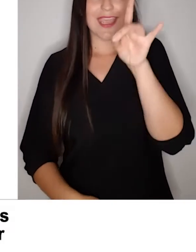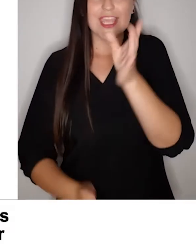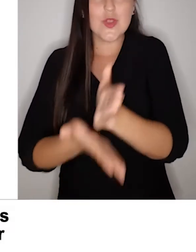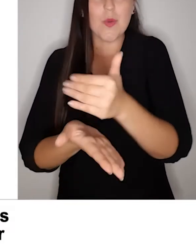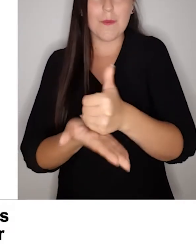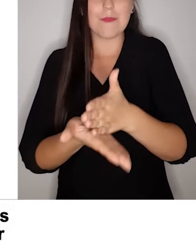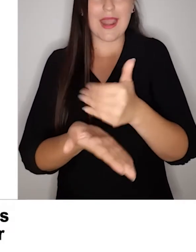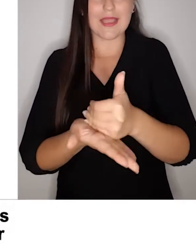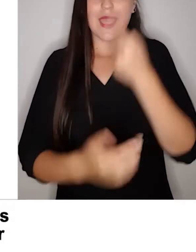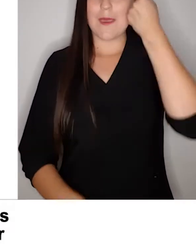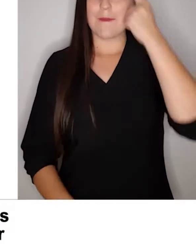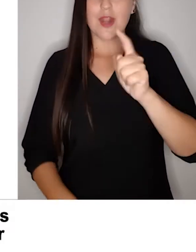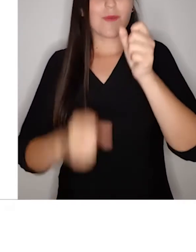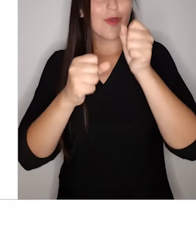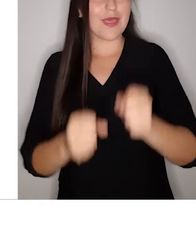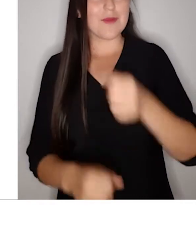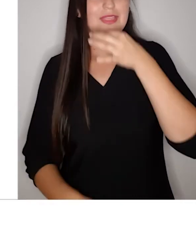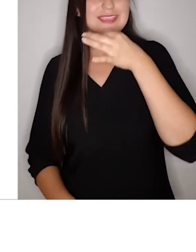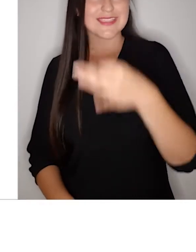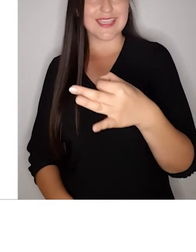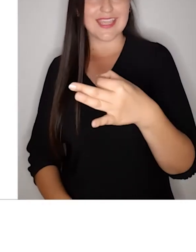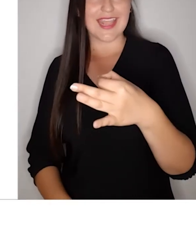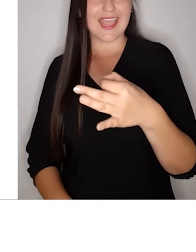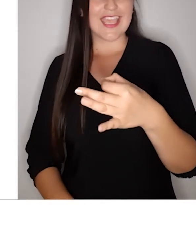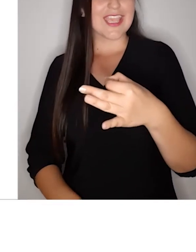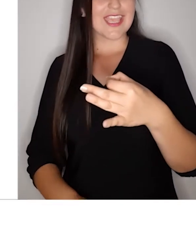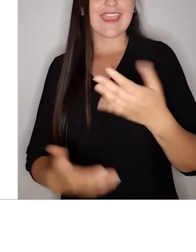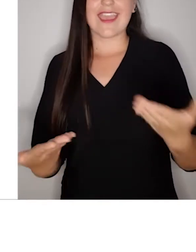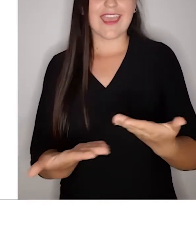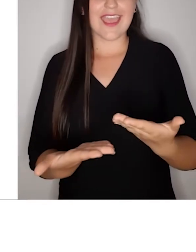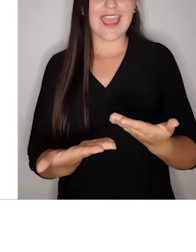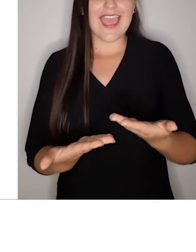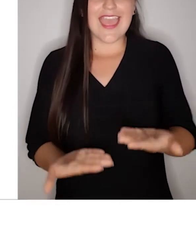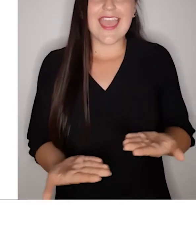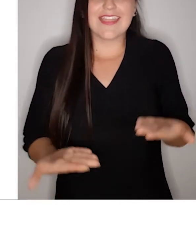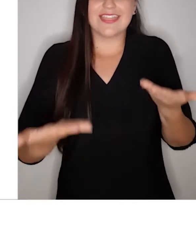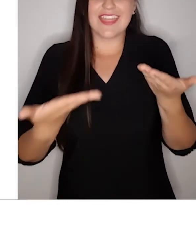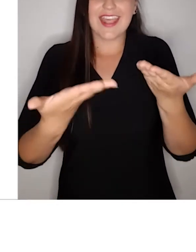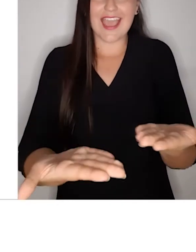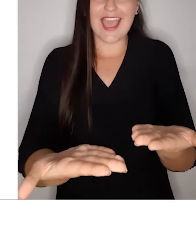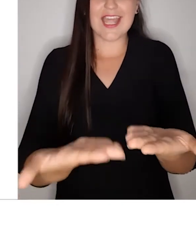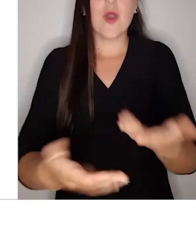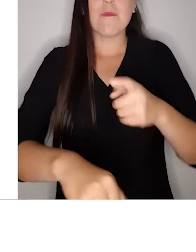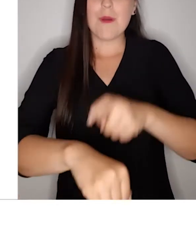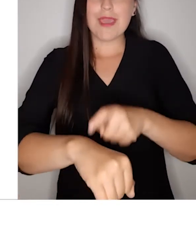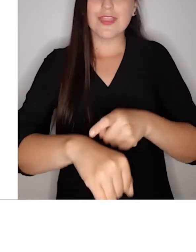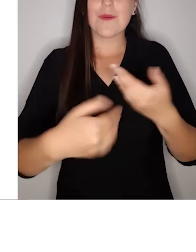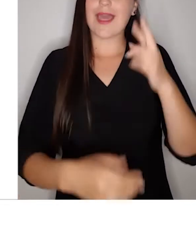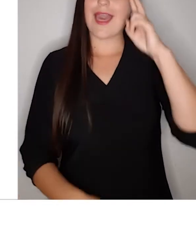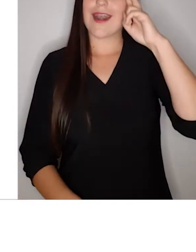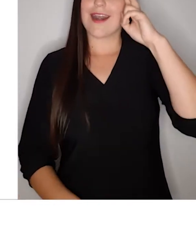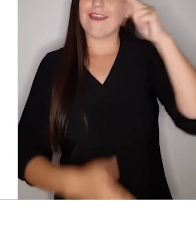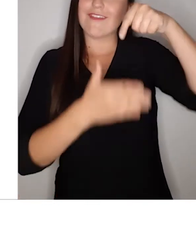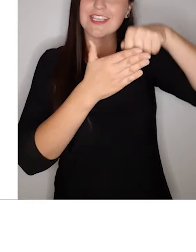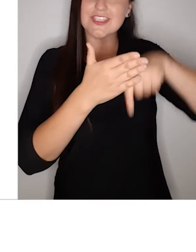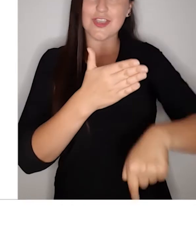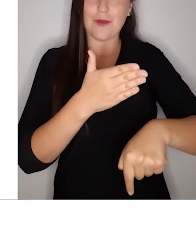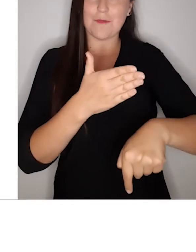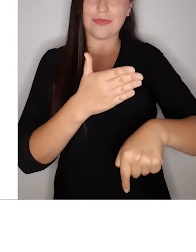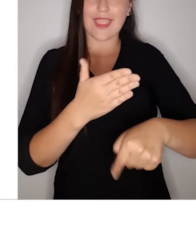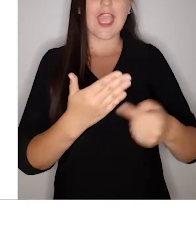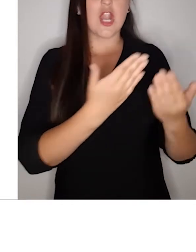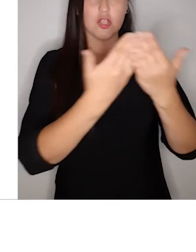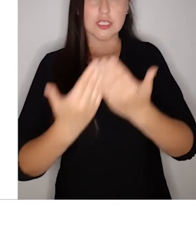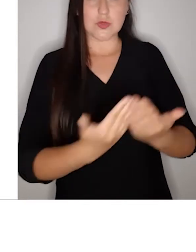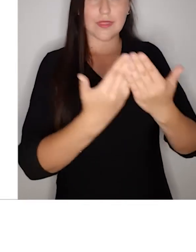most important thing we must do is to provide a breeding ground for reflection, both among